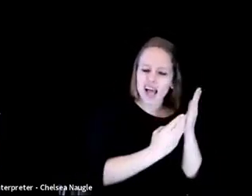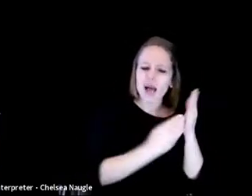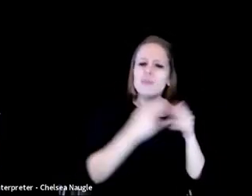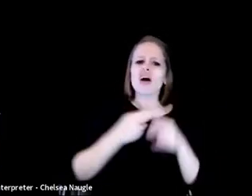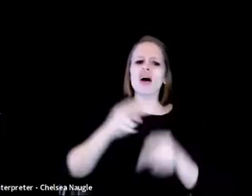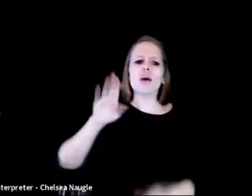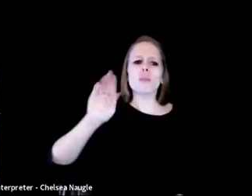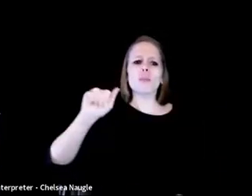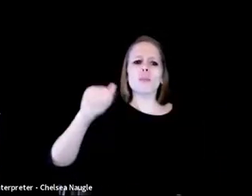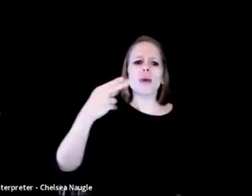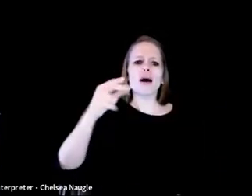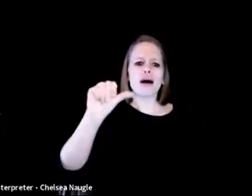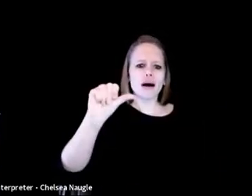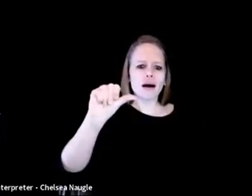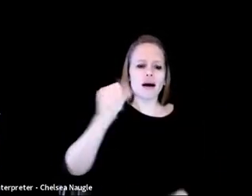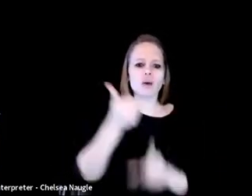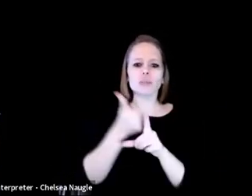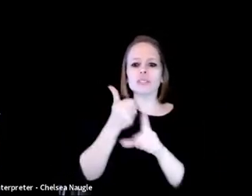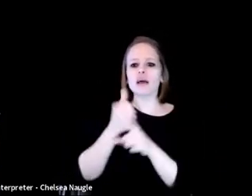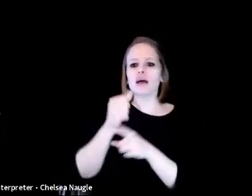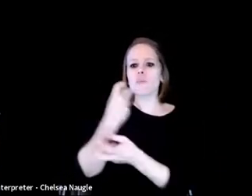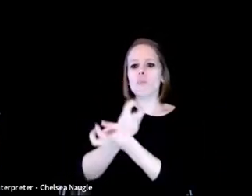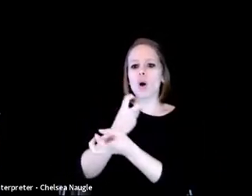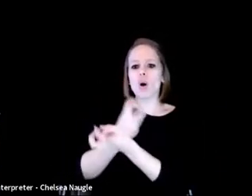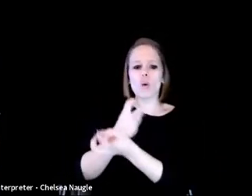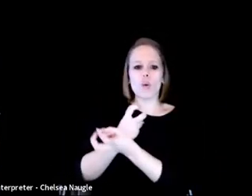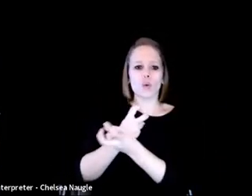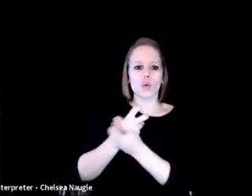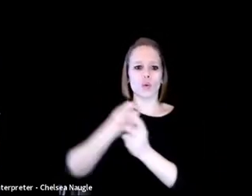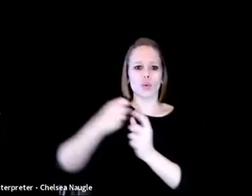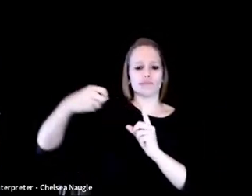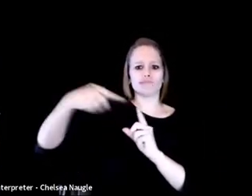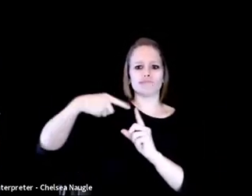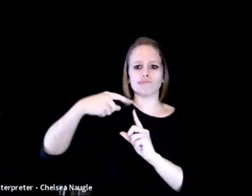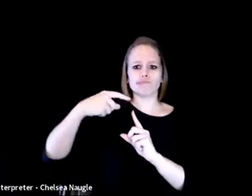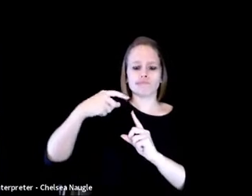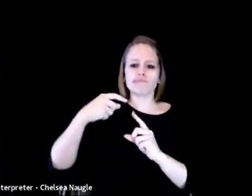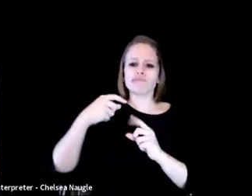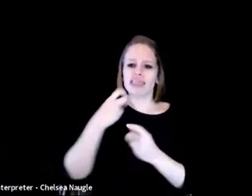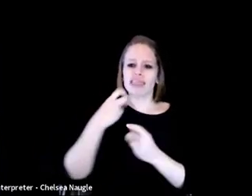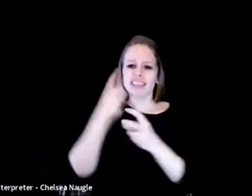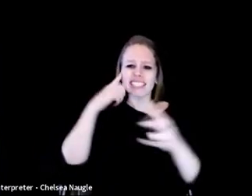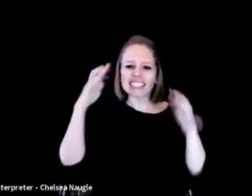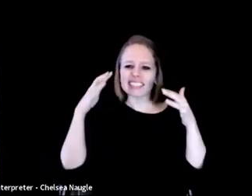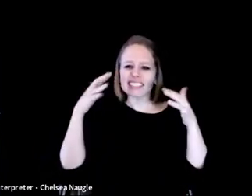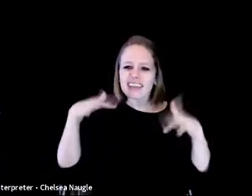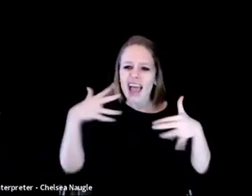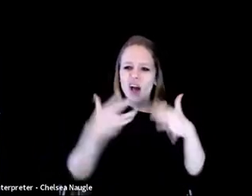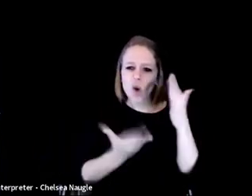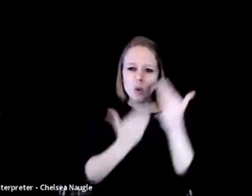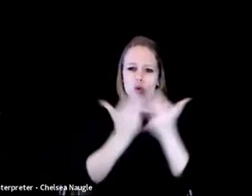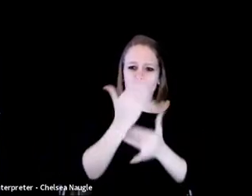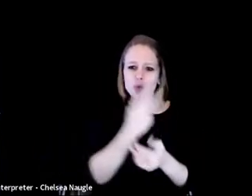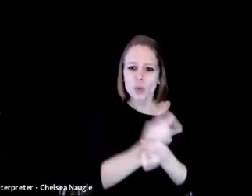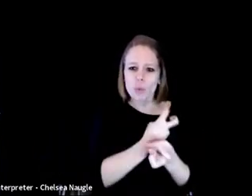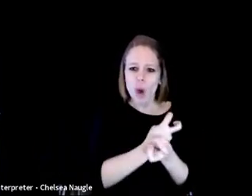bone conductor hearing aid, where the sound travels to the bone, so he's able to